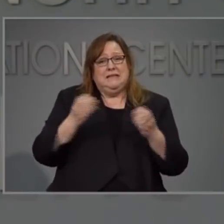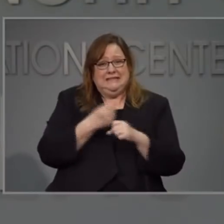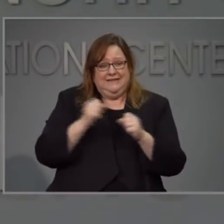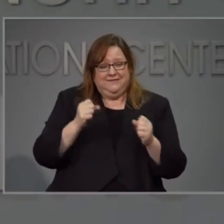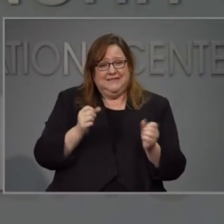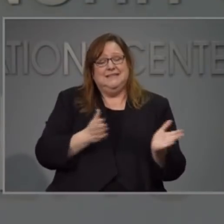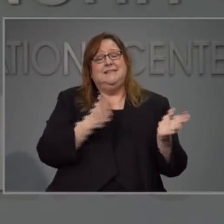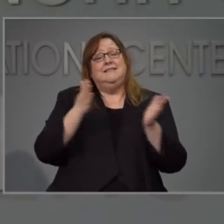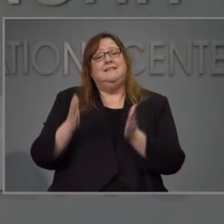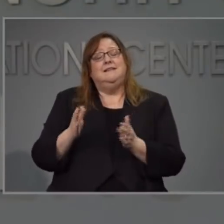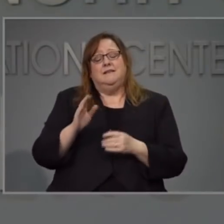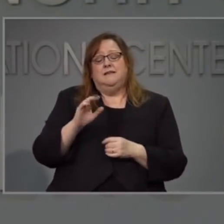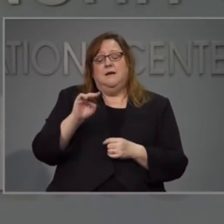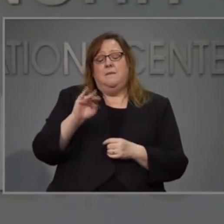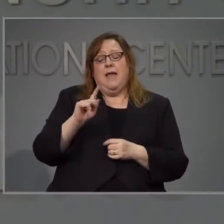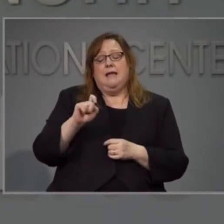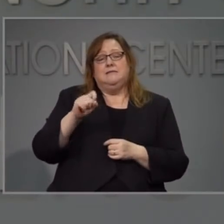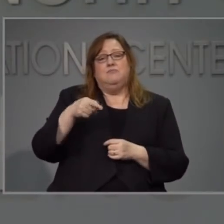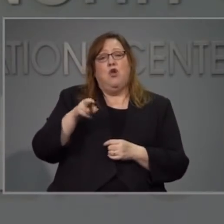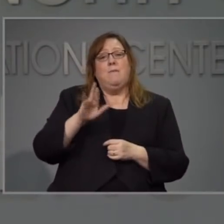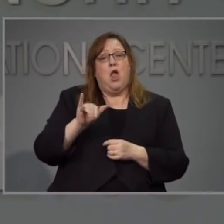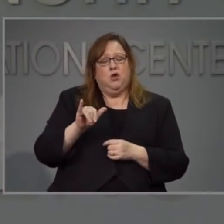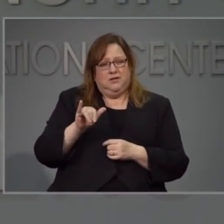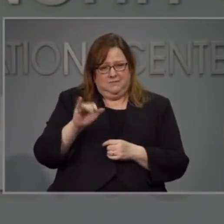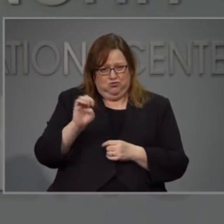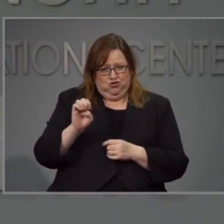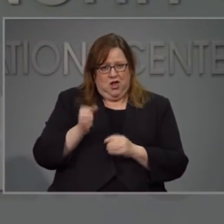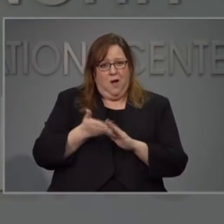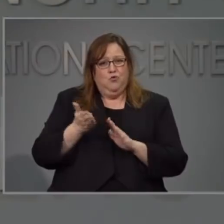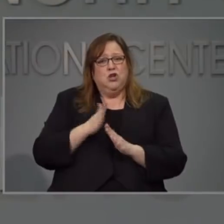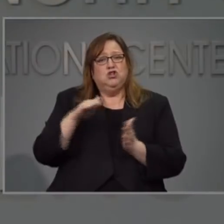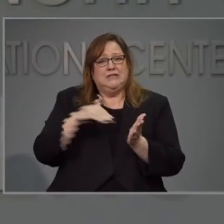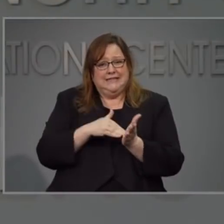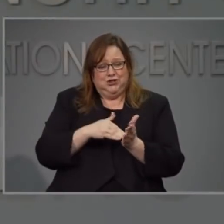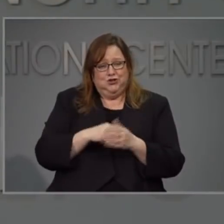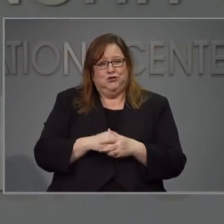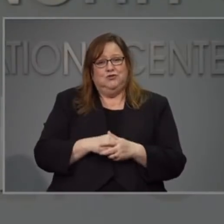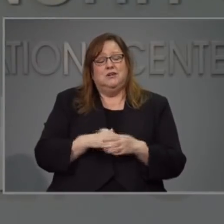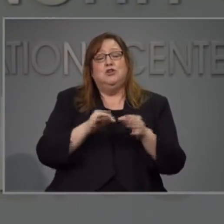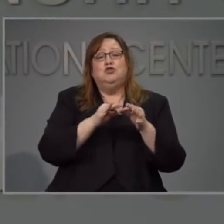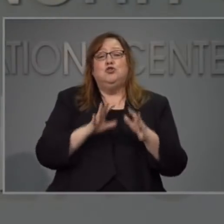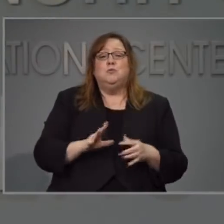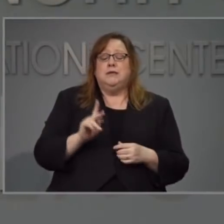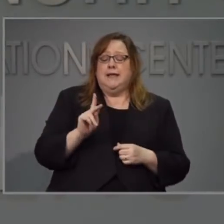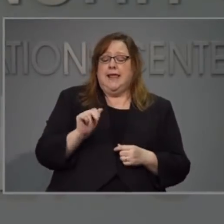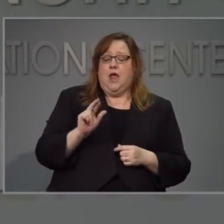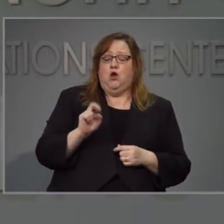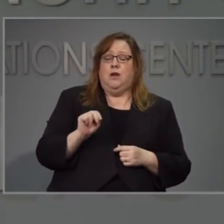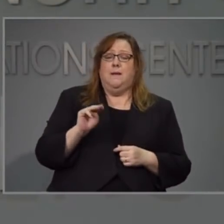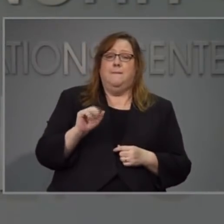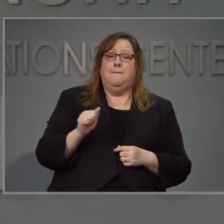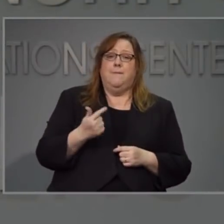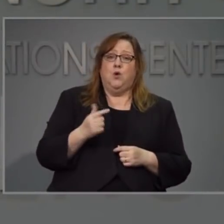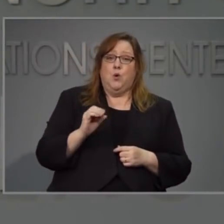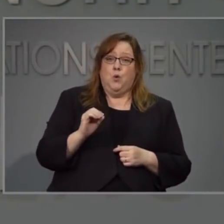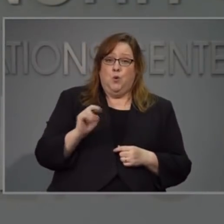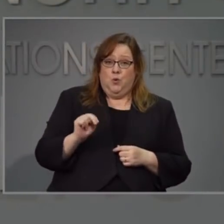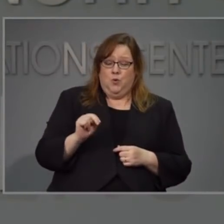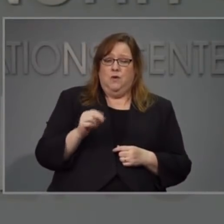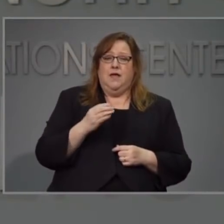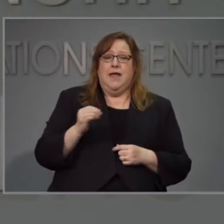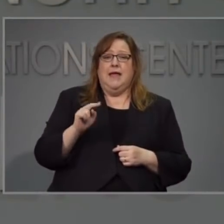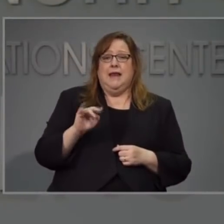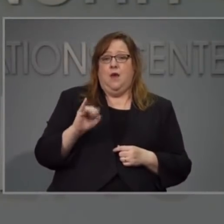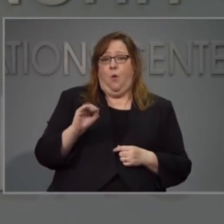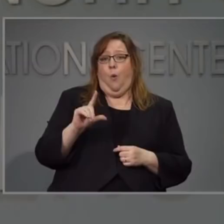are our sign language interpreters. And behind the scenes, Jackie and Jasmine Mativier are our Spanish